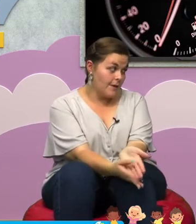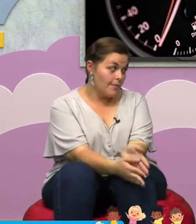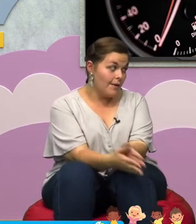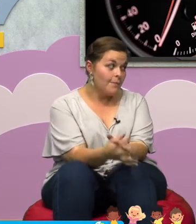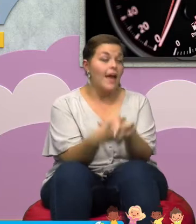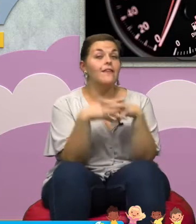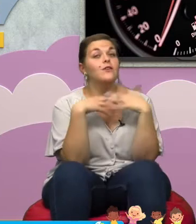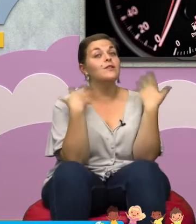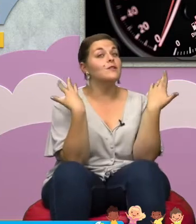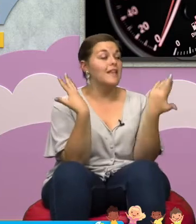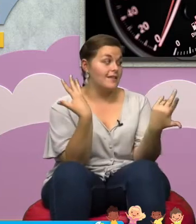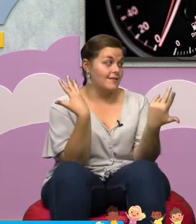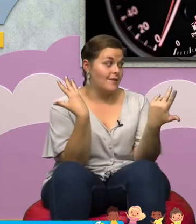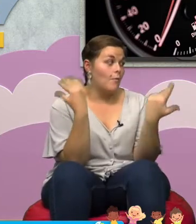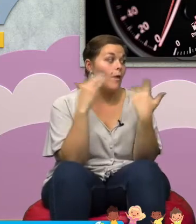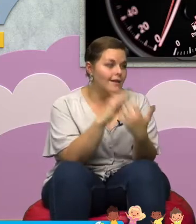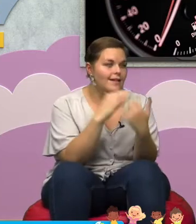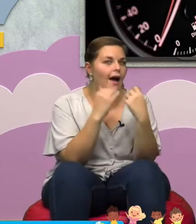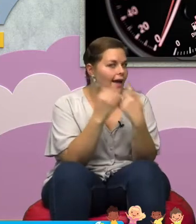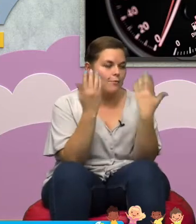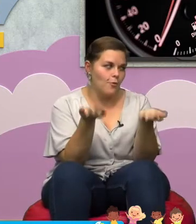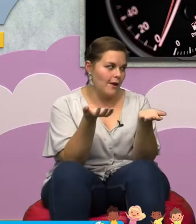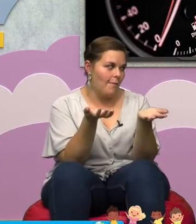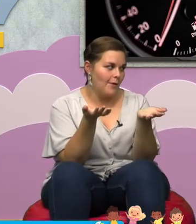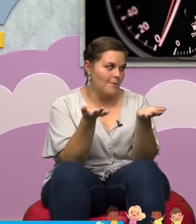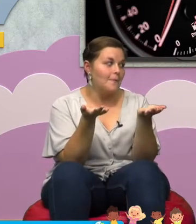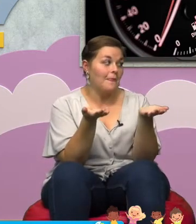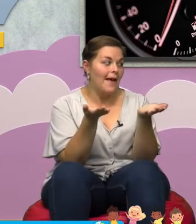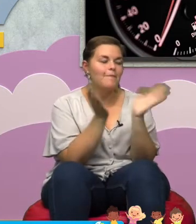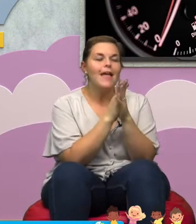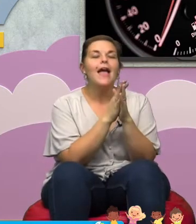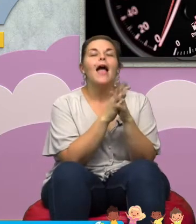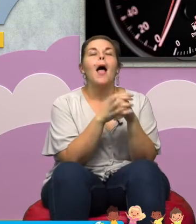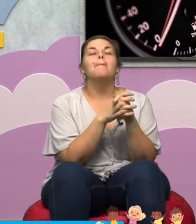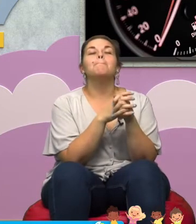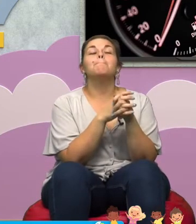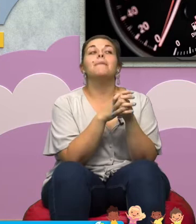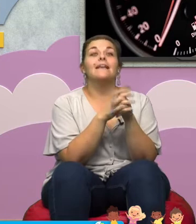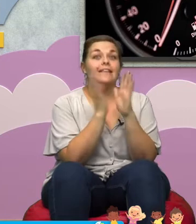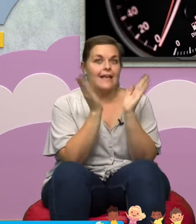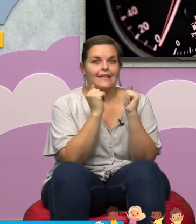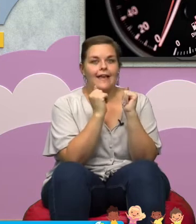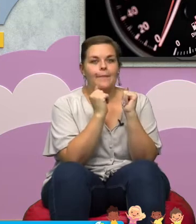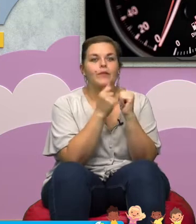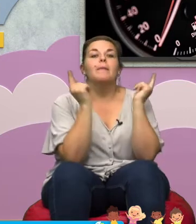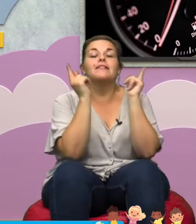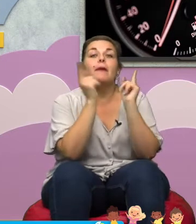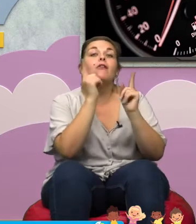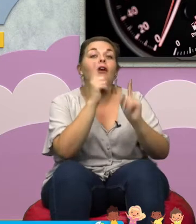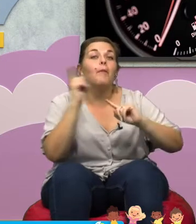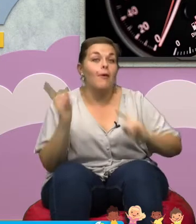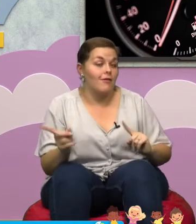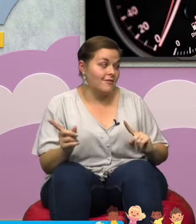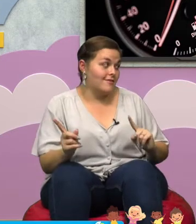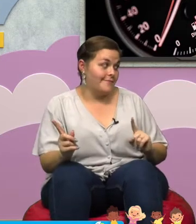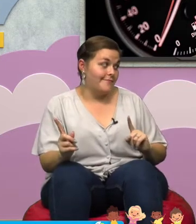of something And then you need to guess what I am talking about Okay It's a guessing game But it's about